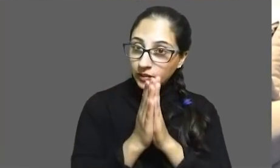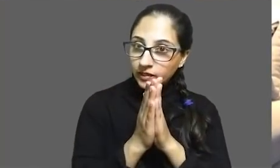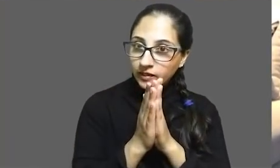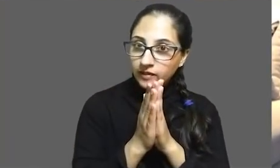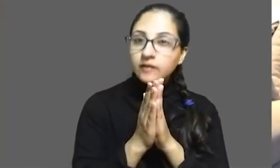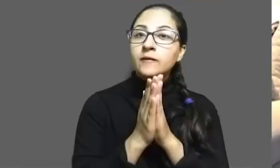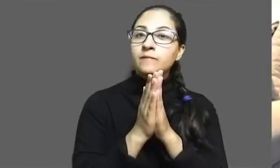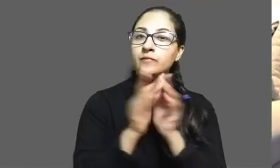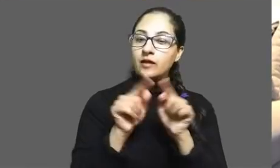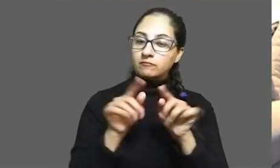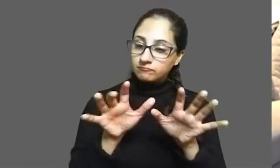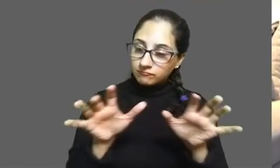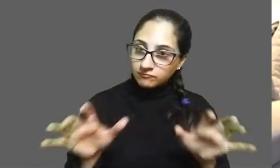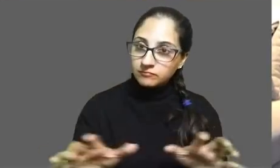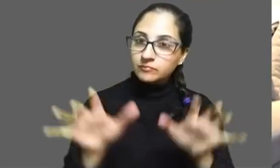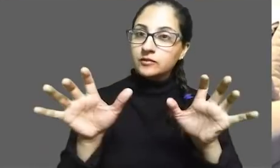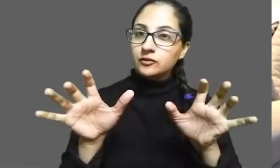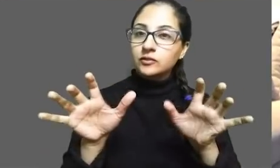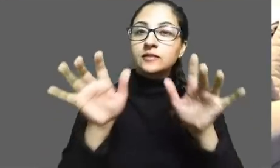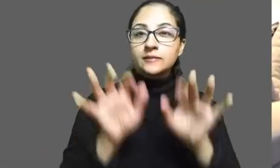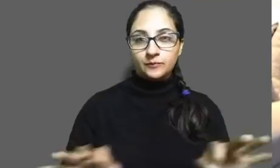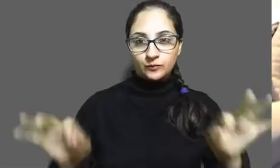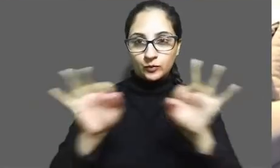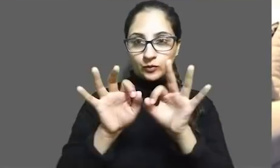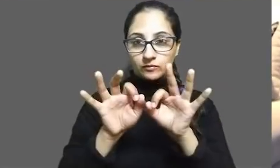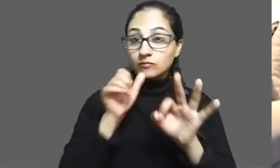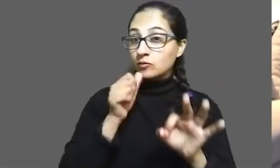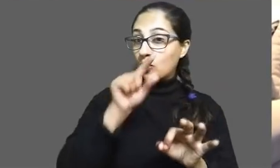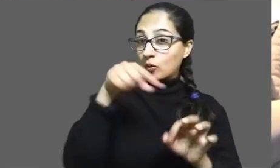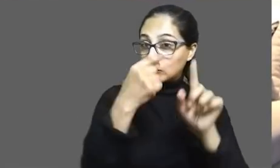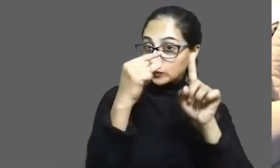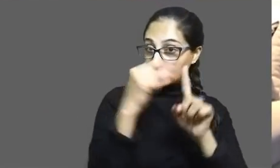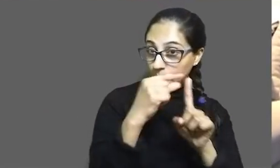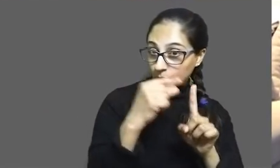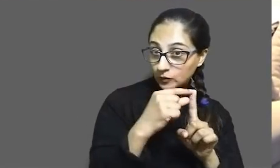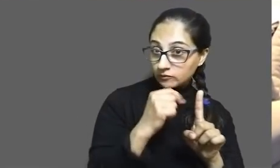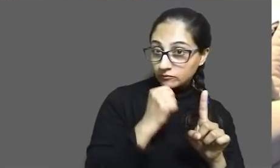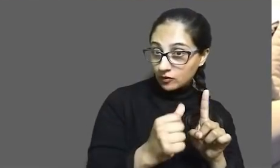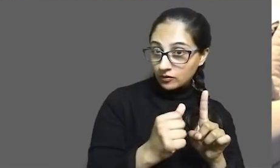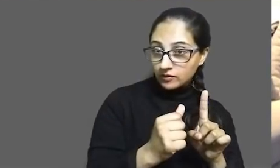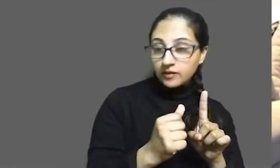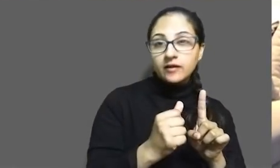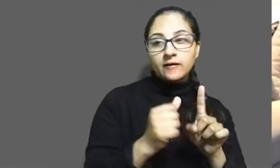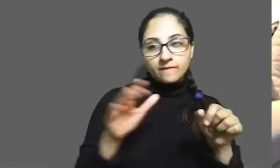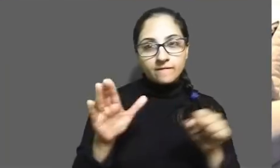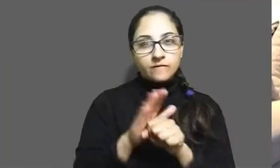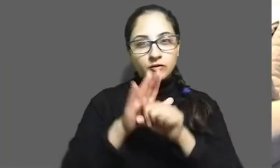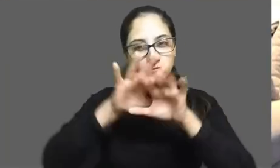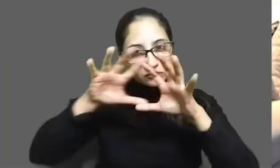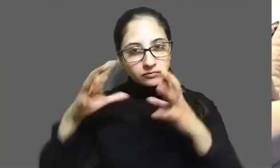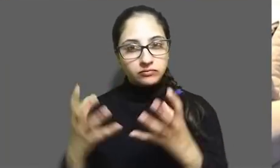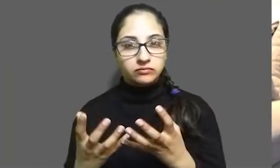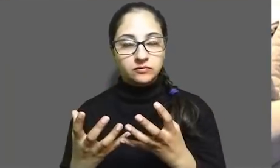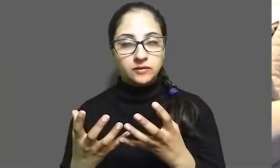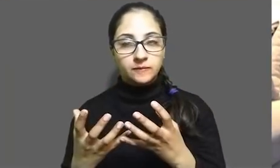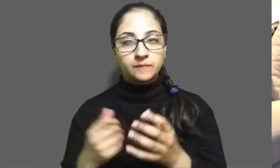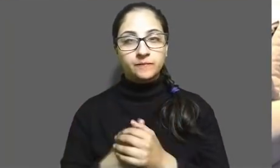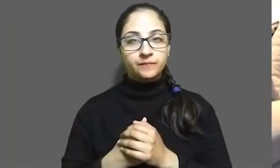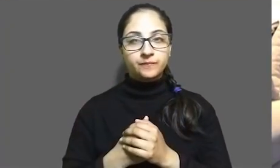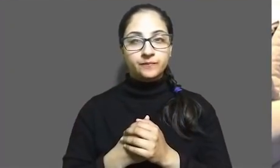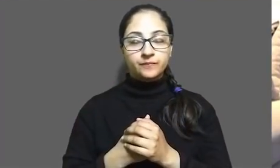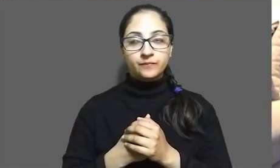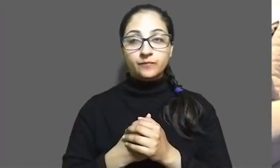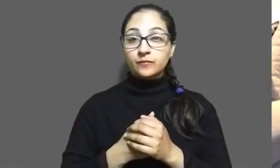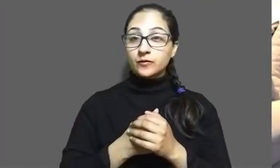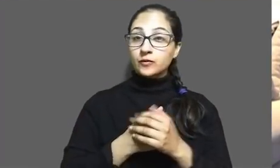What does this story tell us? It speaks to the how we practice. In the shepherd's